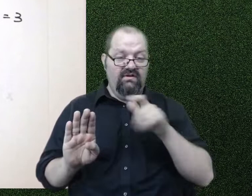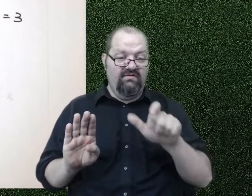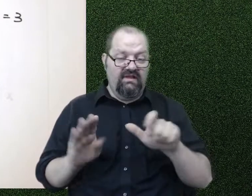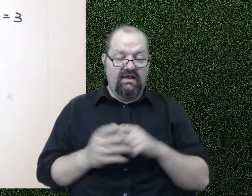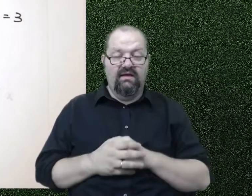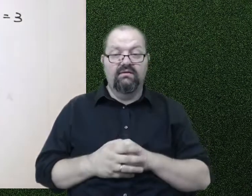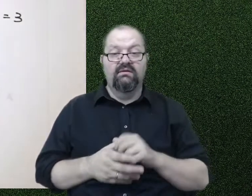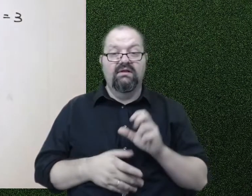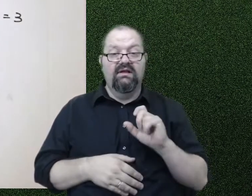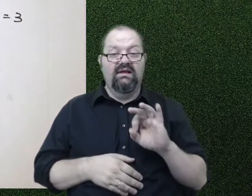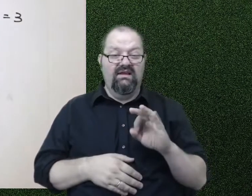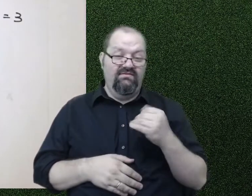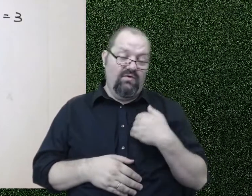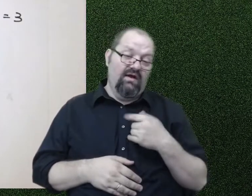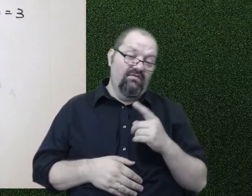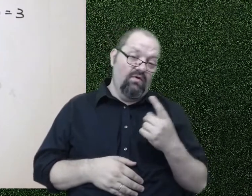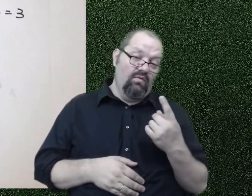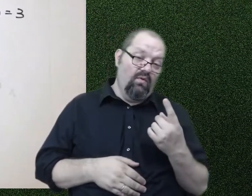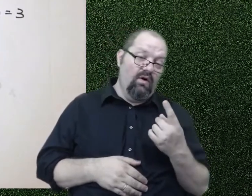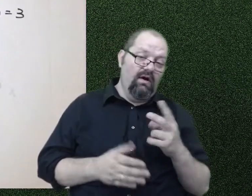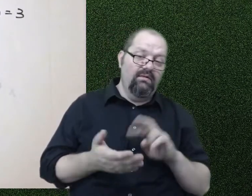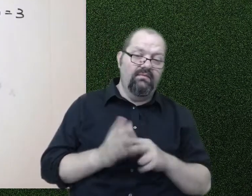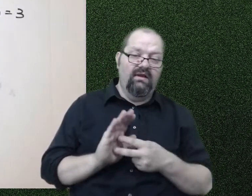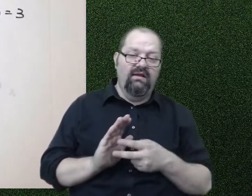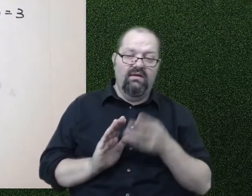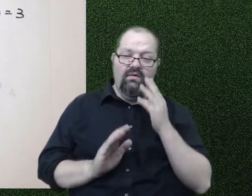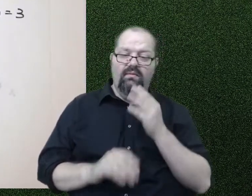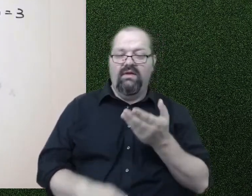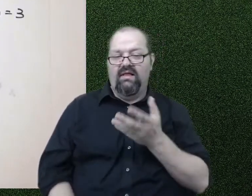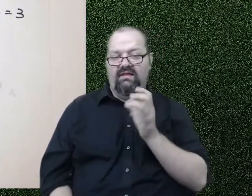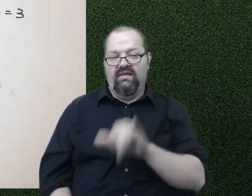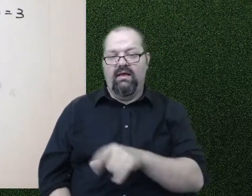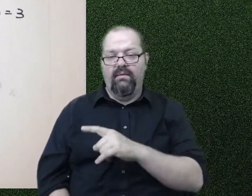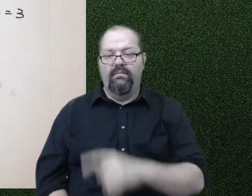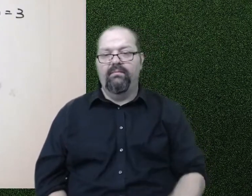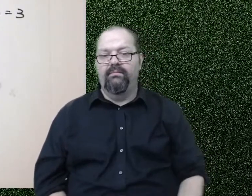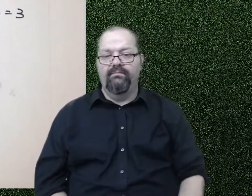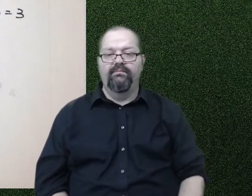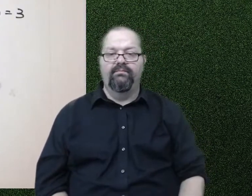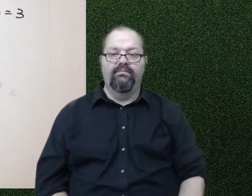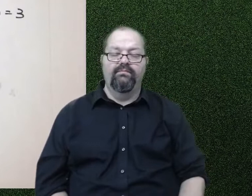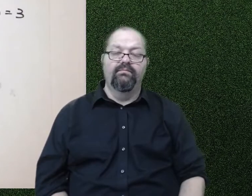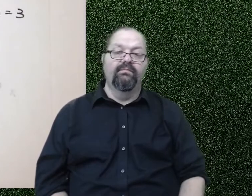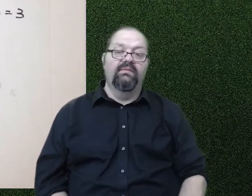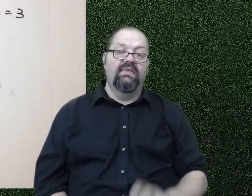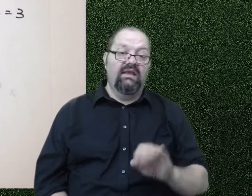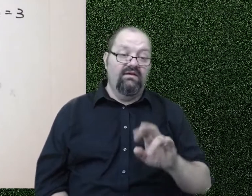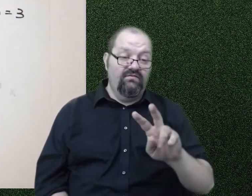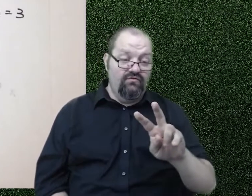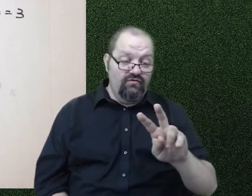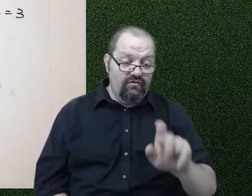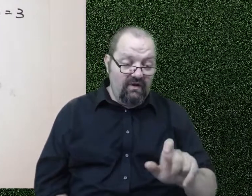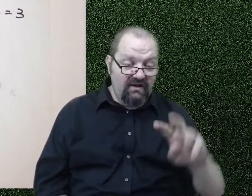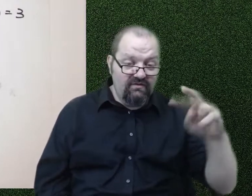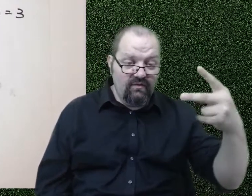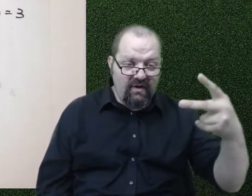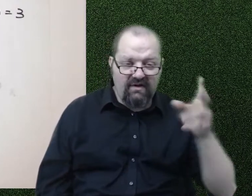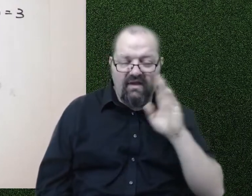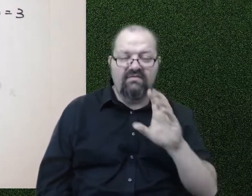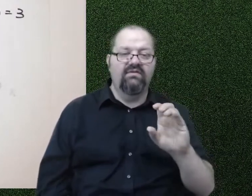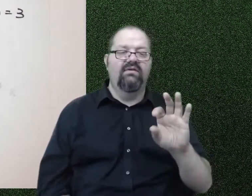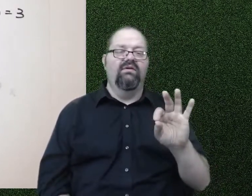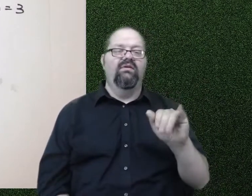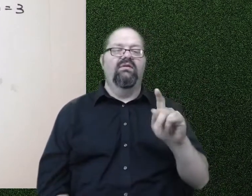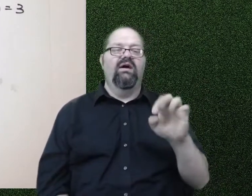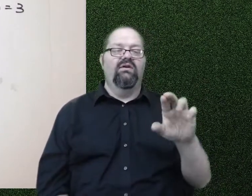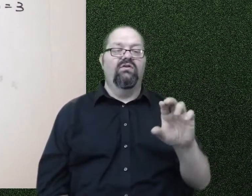if there's a 1 in front of the x squared, and there already is. If there was a 2x squared there, I'd have to factor out the 2 from both of these guys